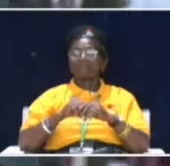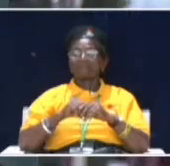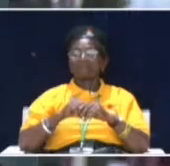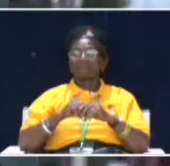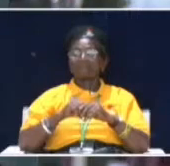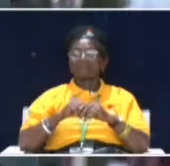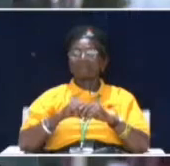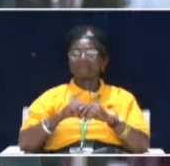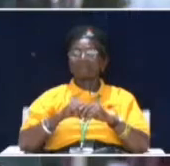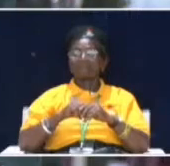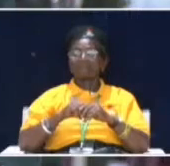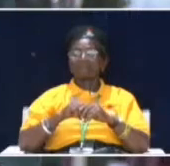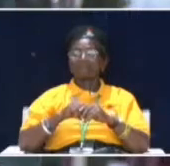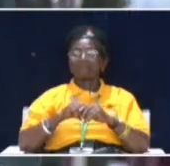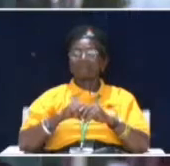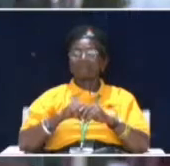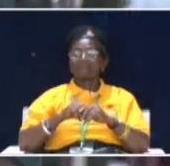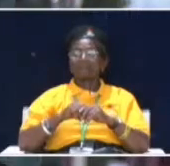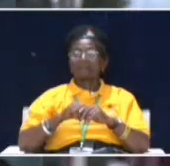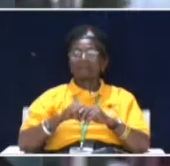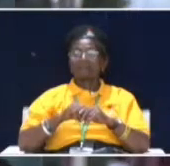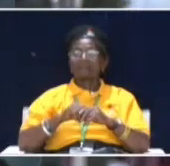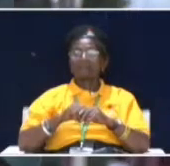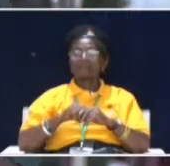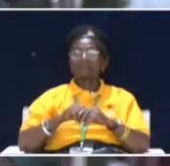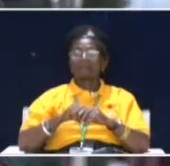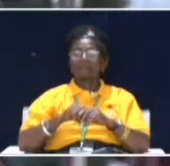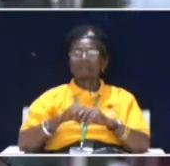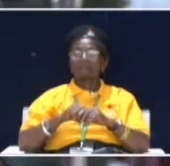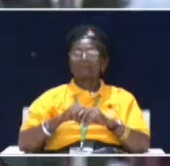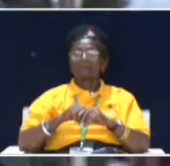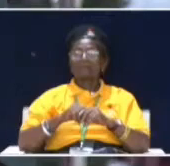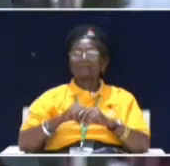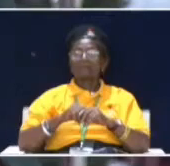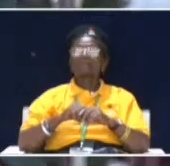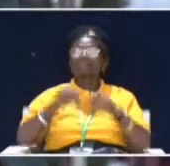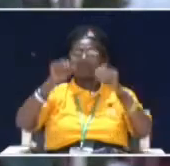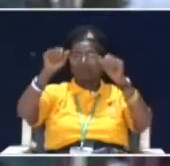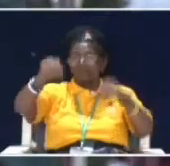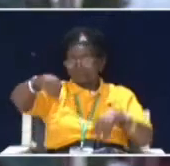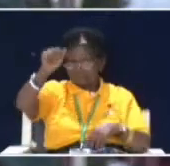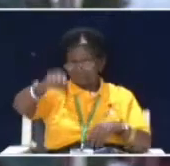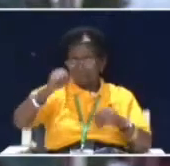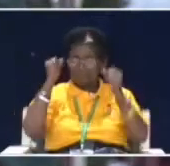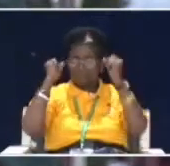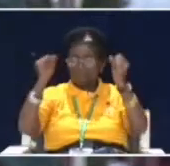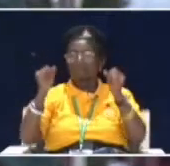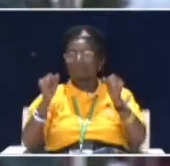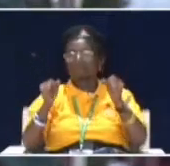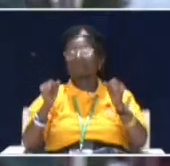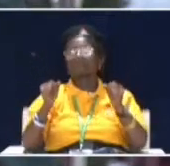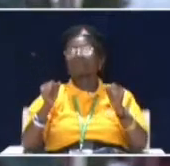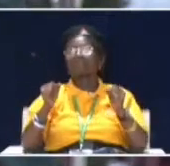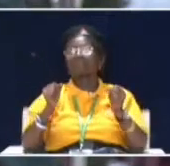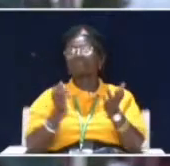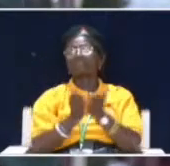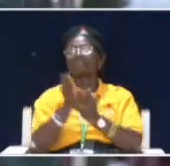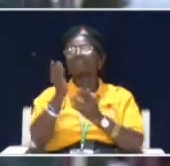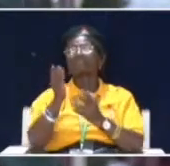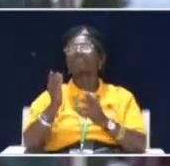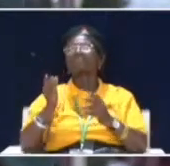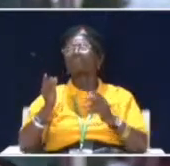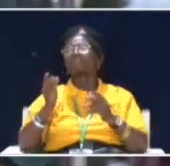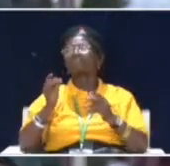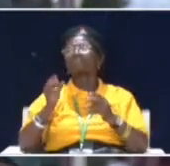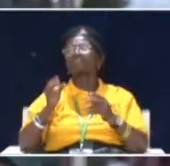any dibaje. Absolute power corrupts absolutely. Be si ni agbara patapata ma nso ni di dibaje patapata